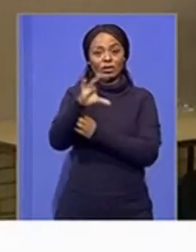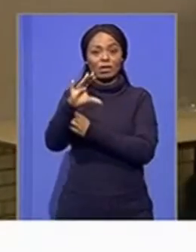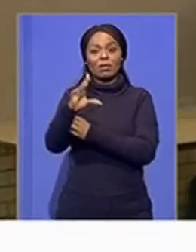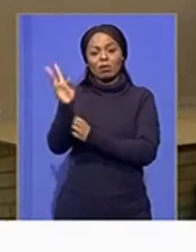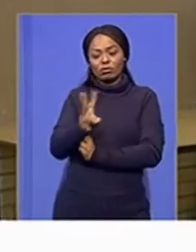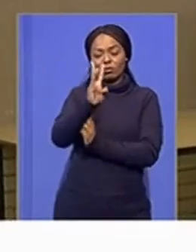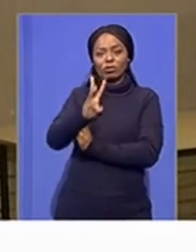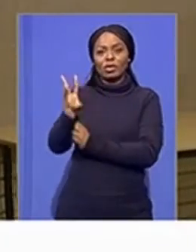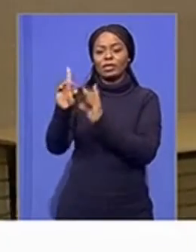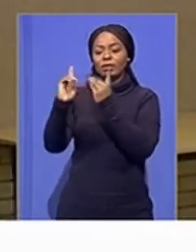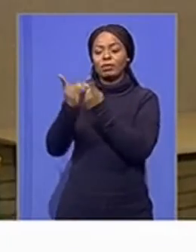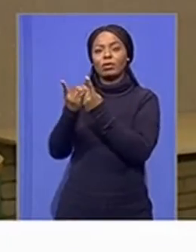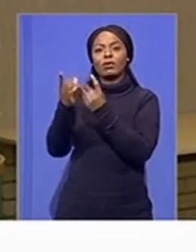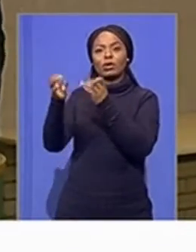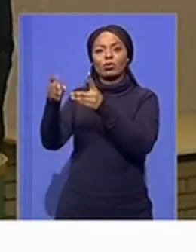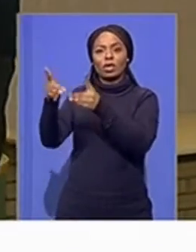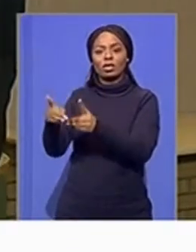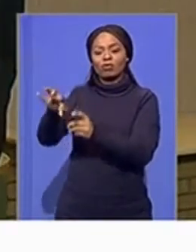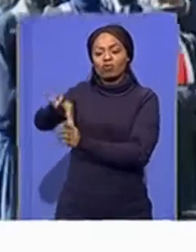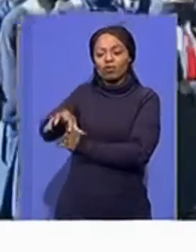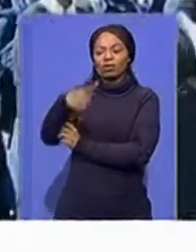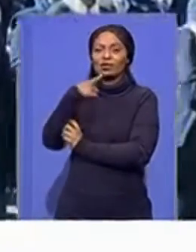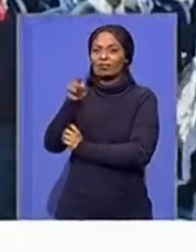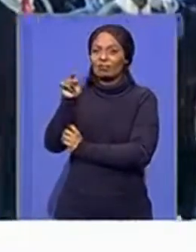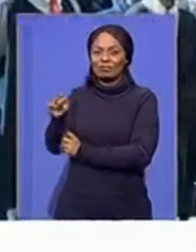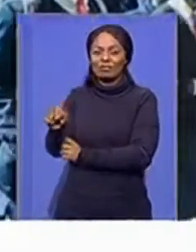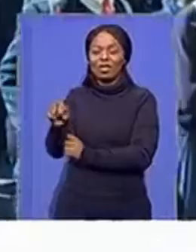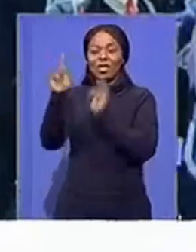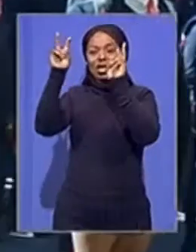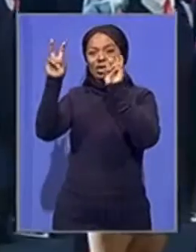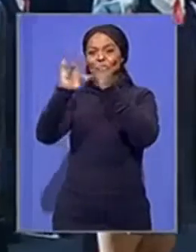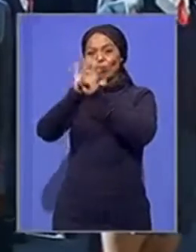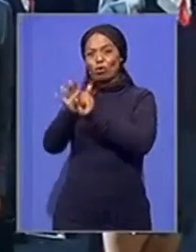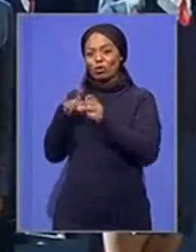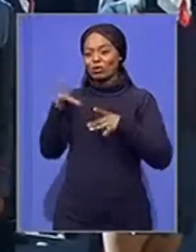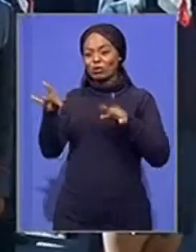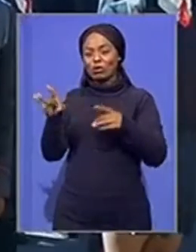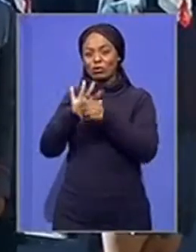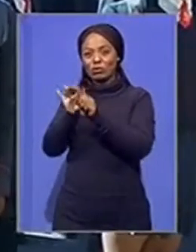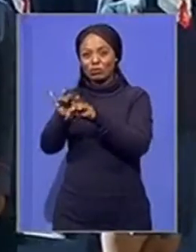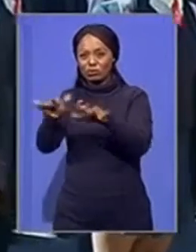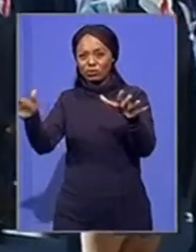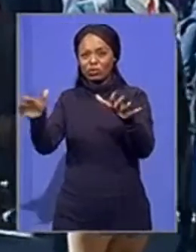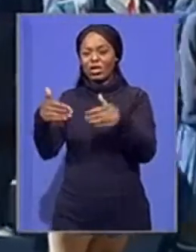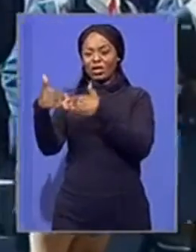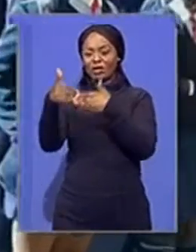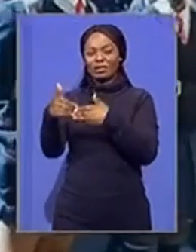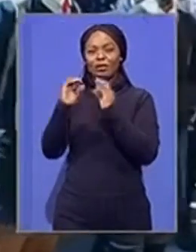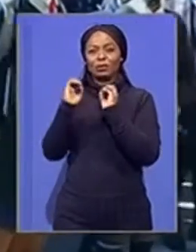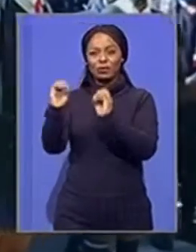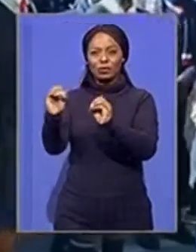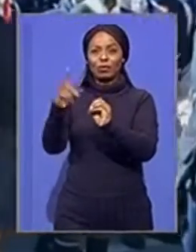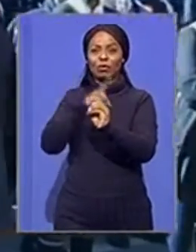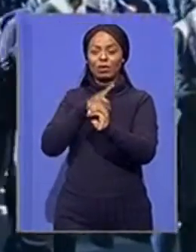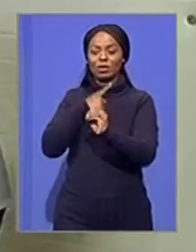la Thuto la Province ka mokgwa o le sebetsang ditaba tse mabapi le sekgahla sa ditshwaetso tsa COVID-19 dikolong. Mekgatlo ena e boletse